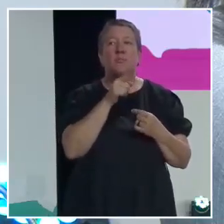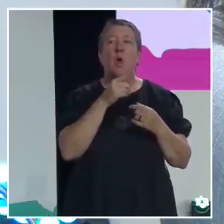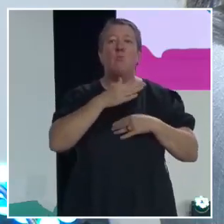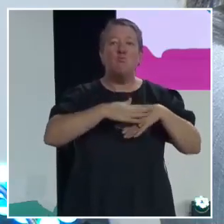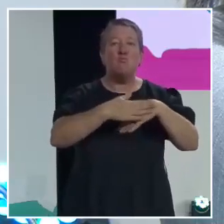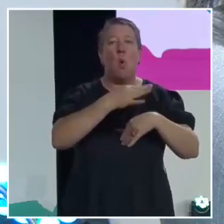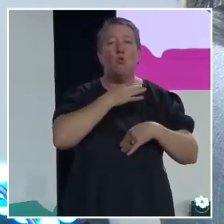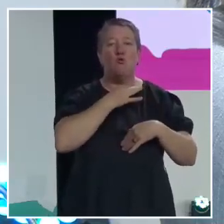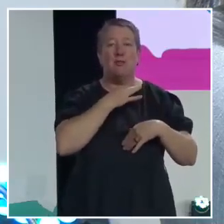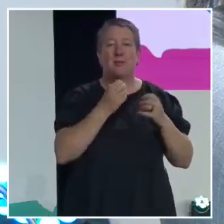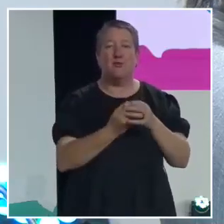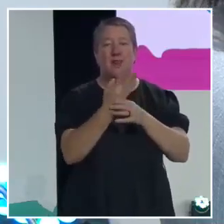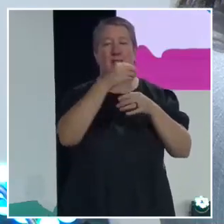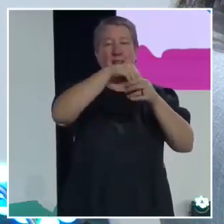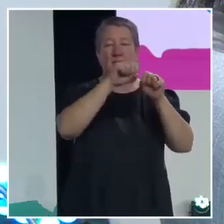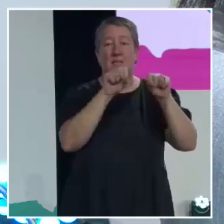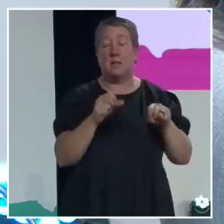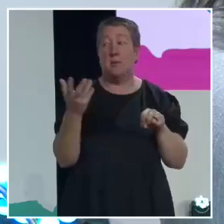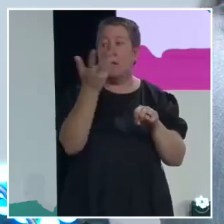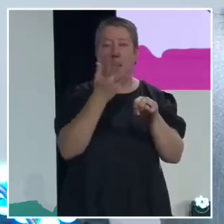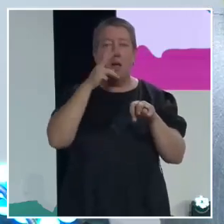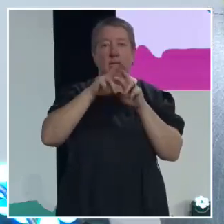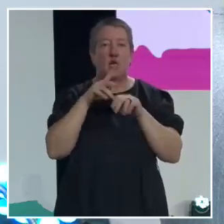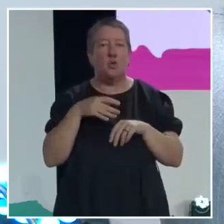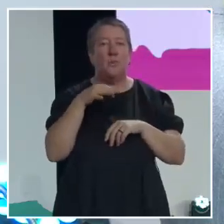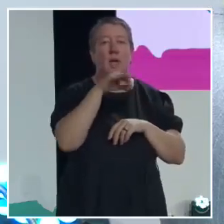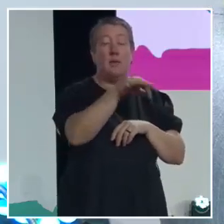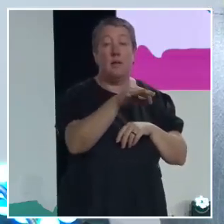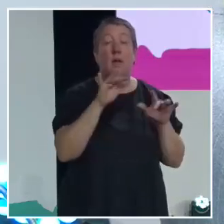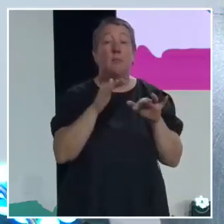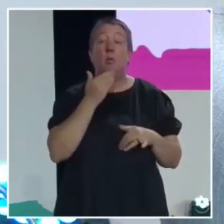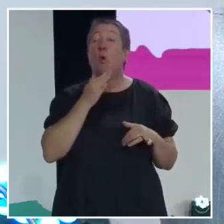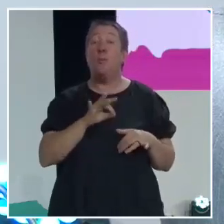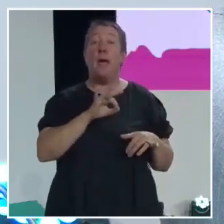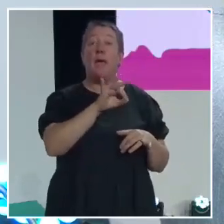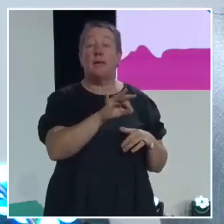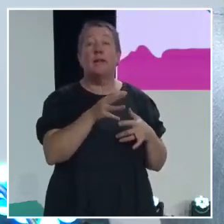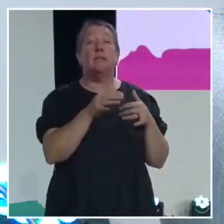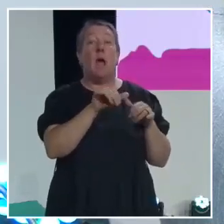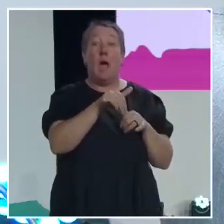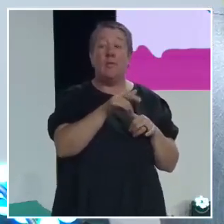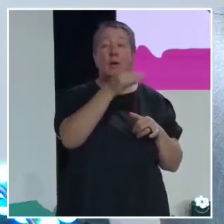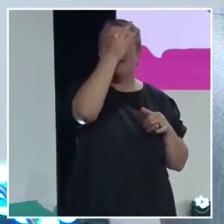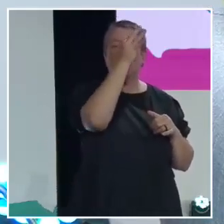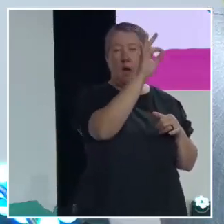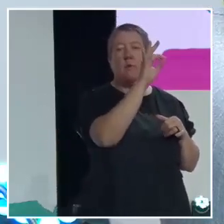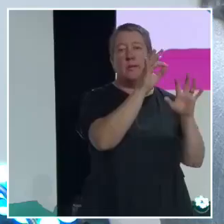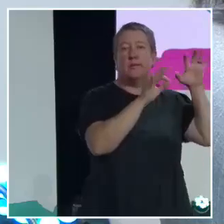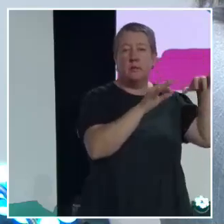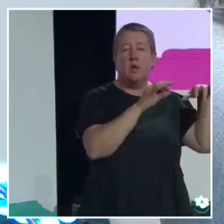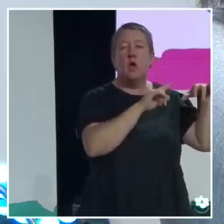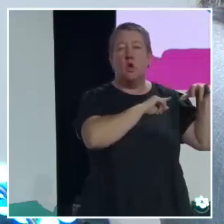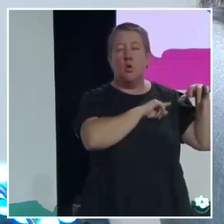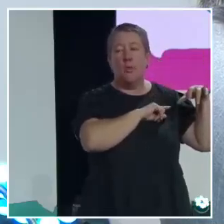pay for that. And of course, the people who will end up paying for that is either government, by putting in more